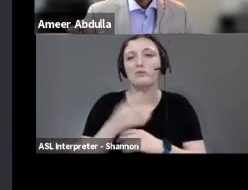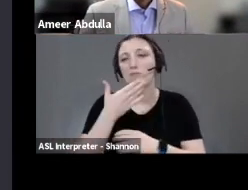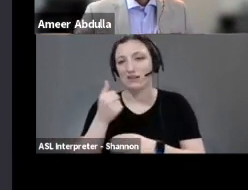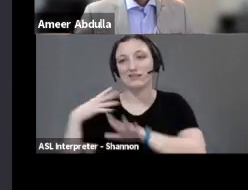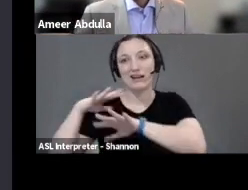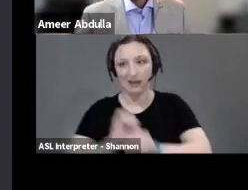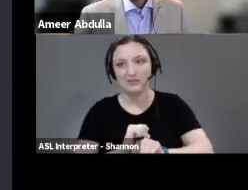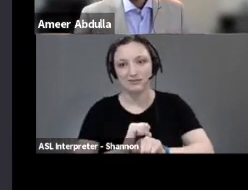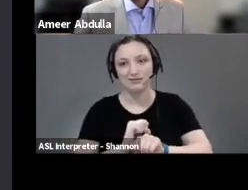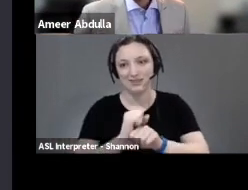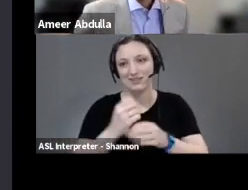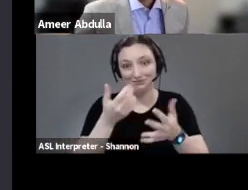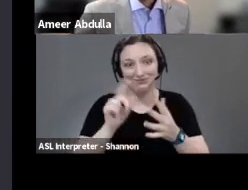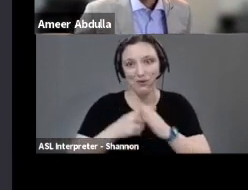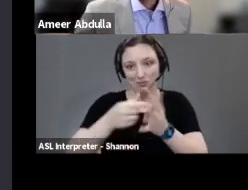First breath.